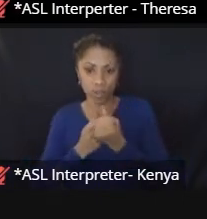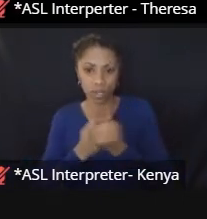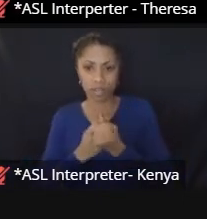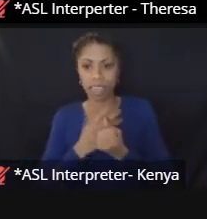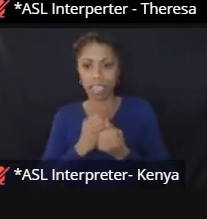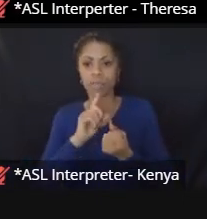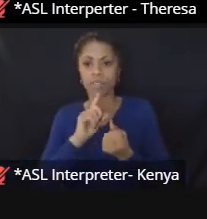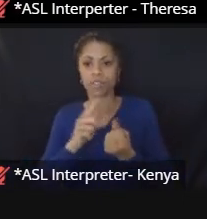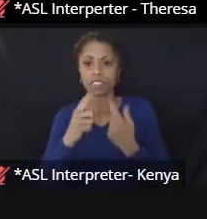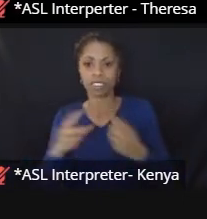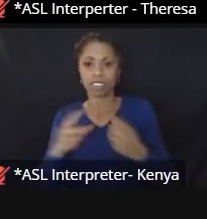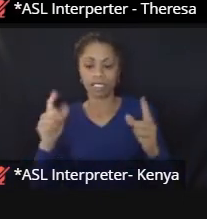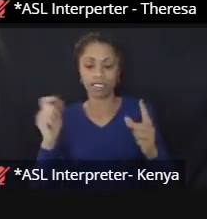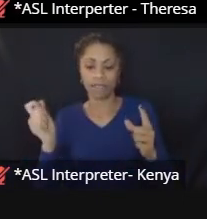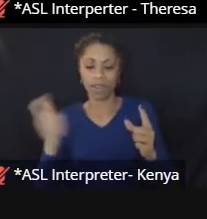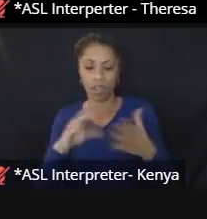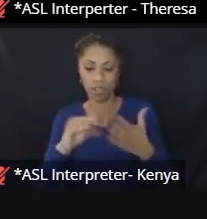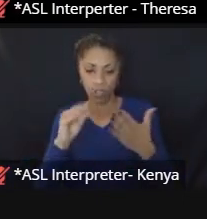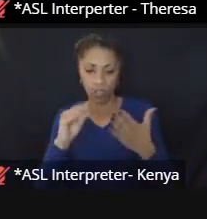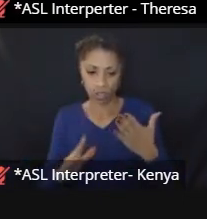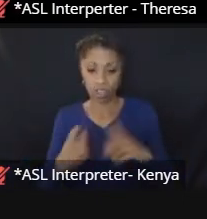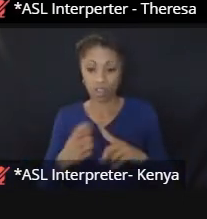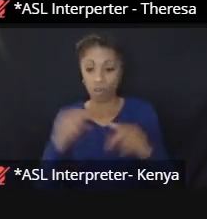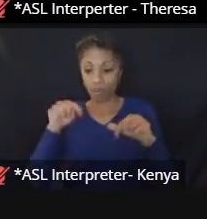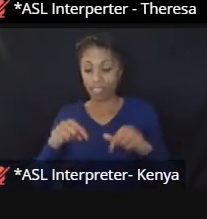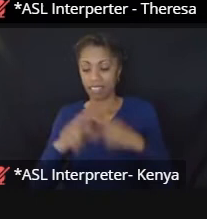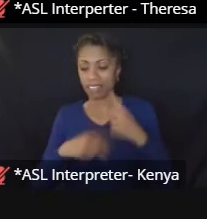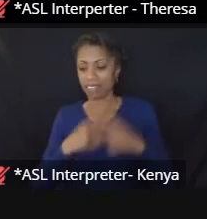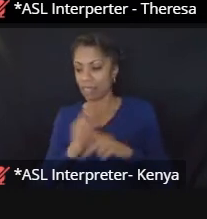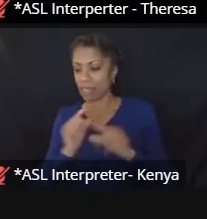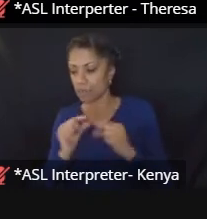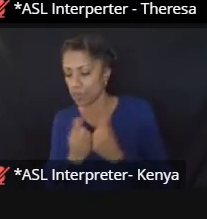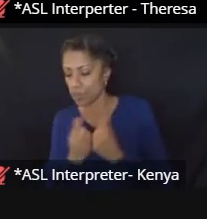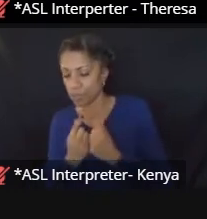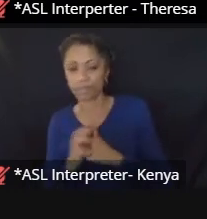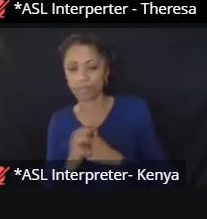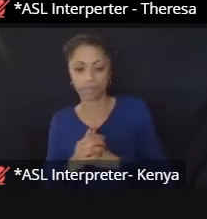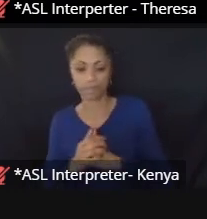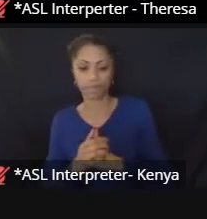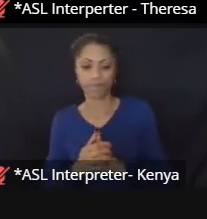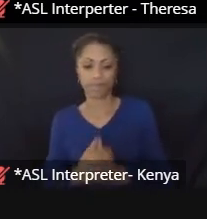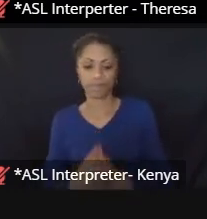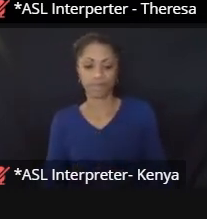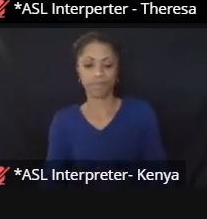valuable feedback from groups like this and beyond. Next slide.